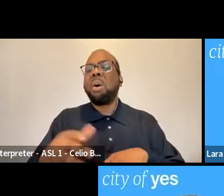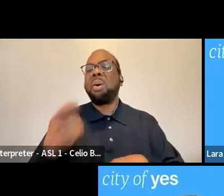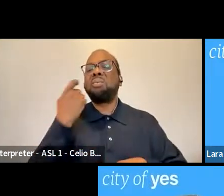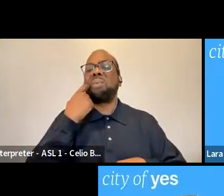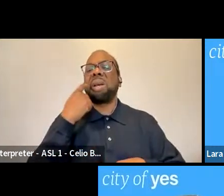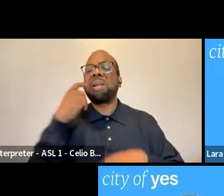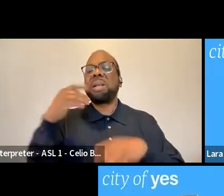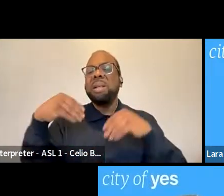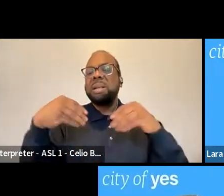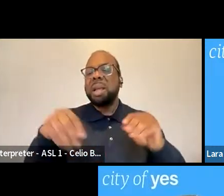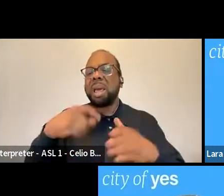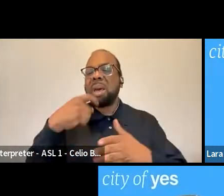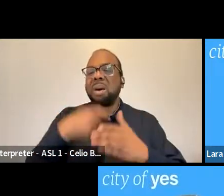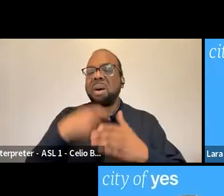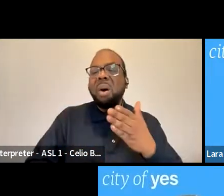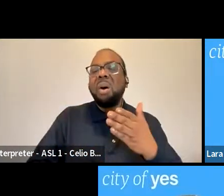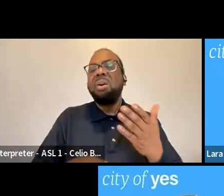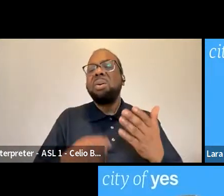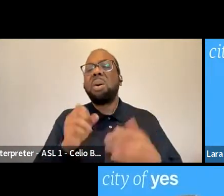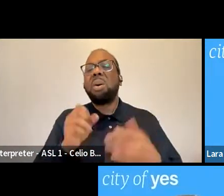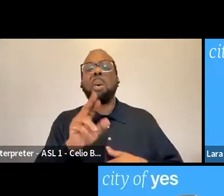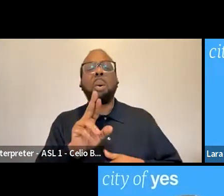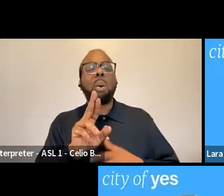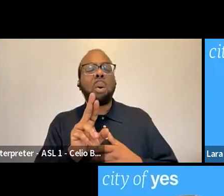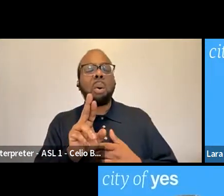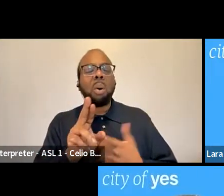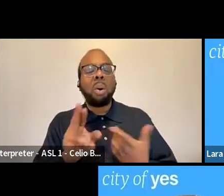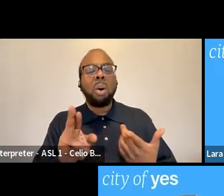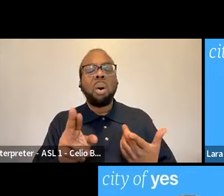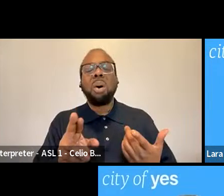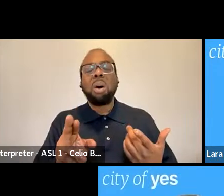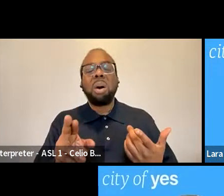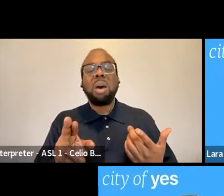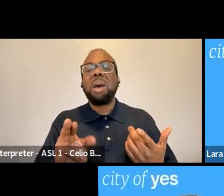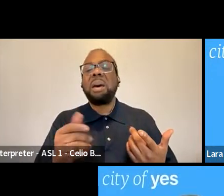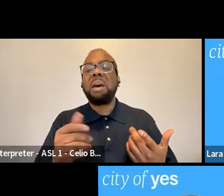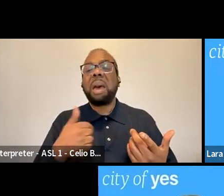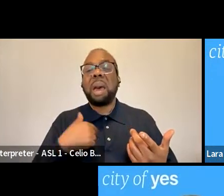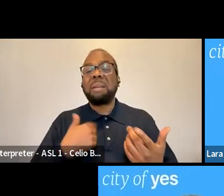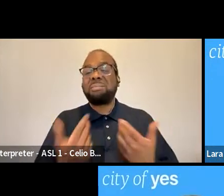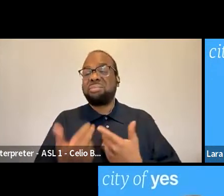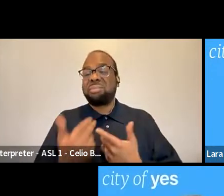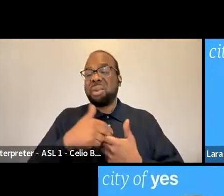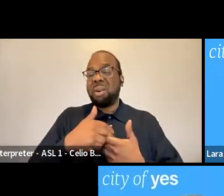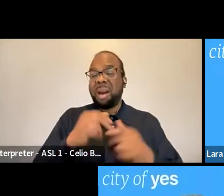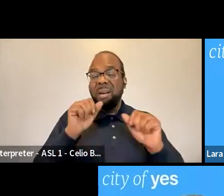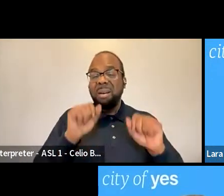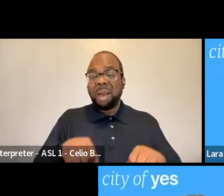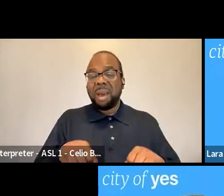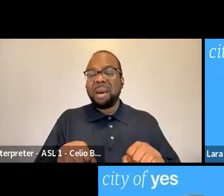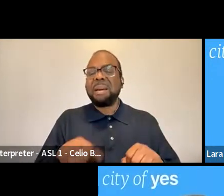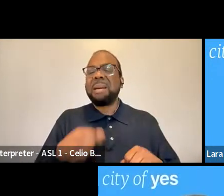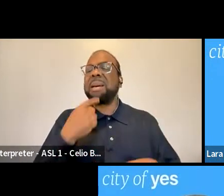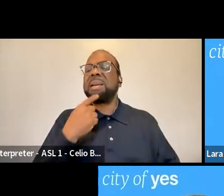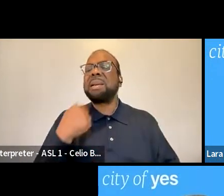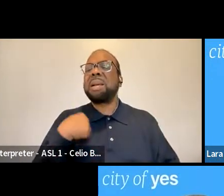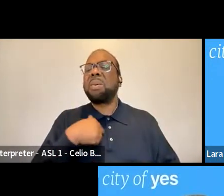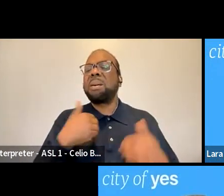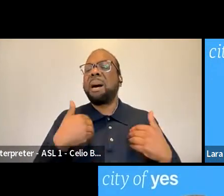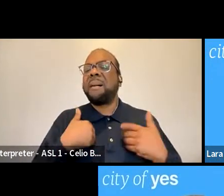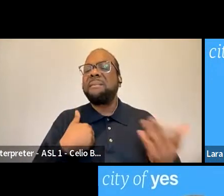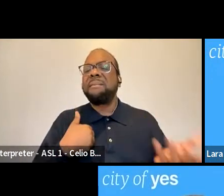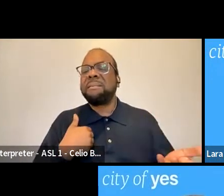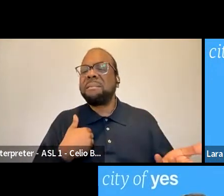prices in certain districts or recent. I can hop in. I can hop in here and say what we're what we have in mind. And